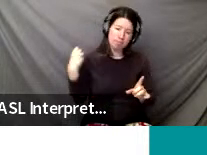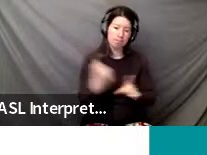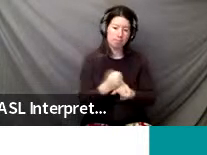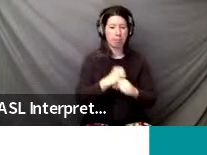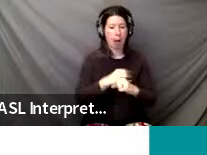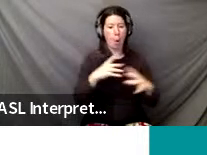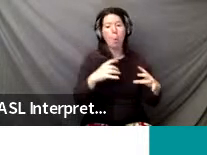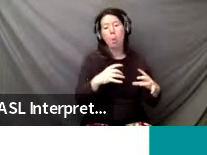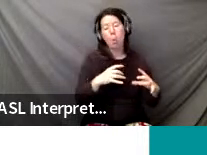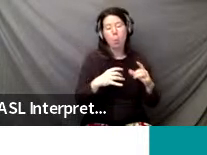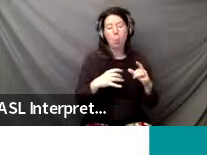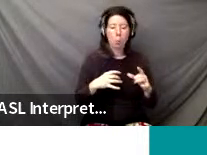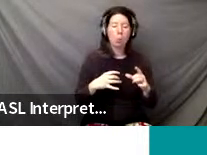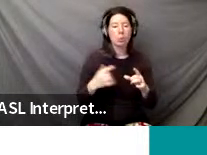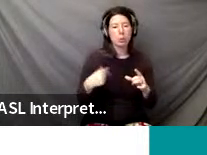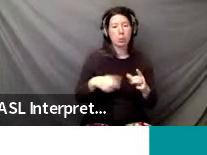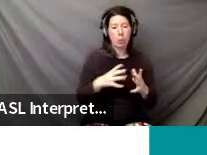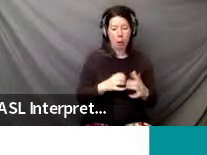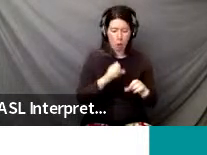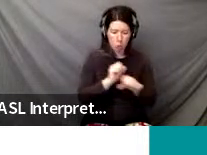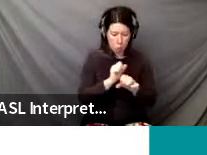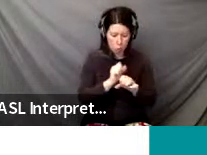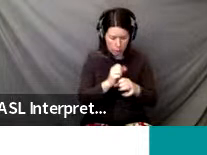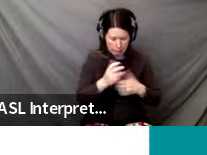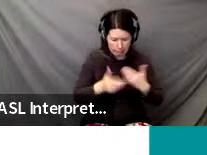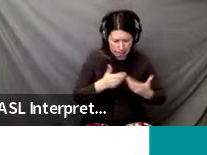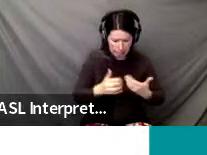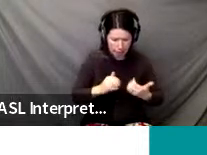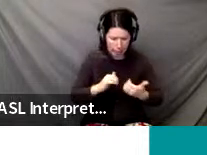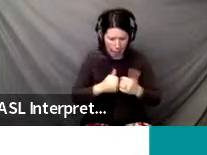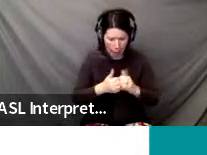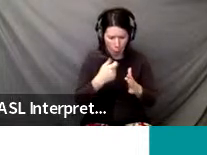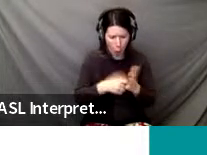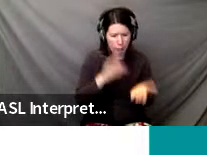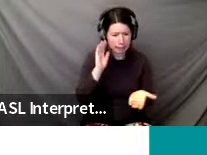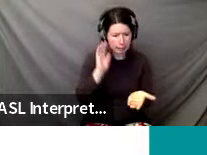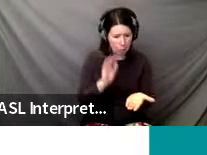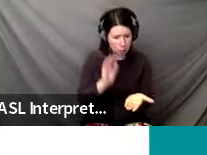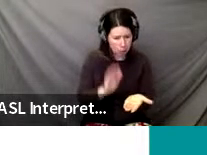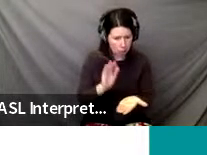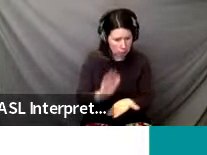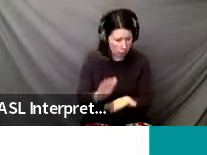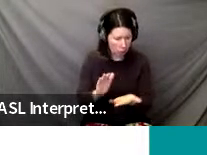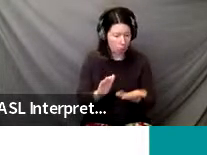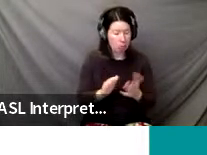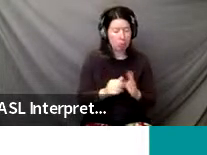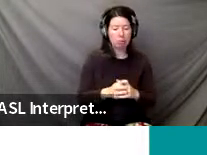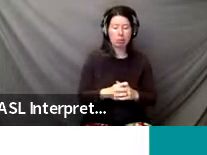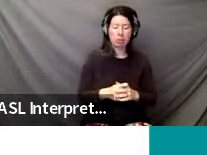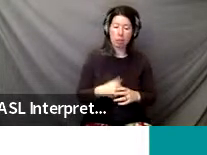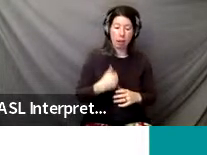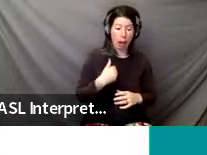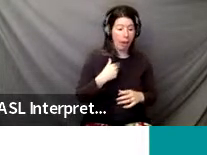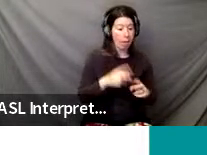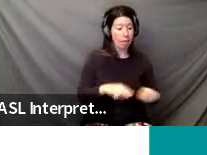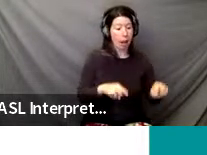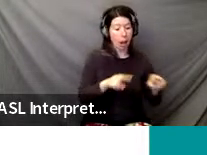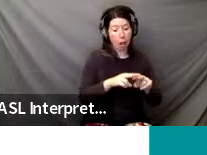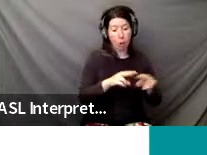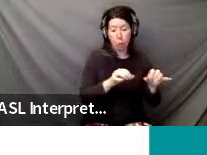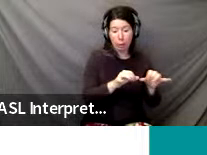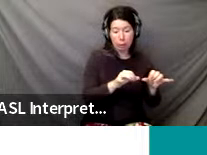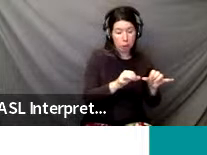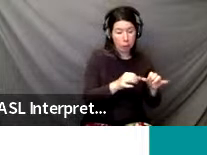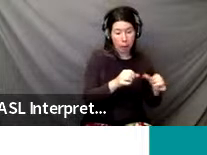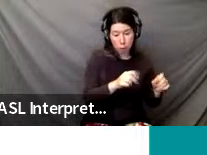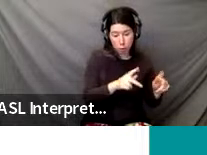on ways to, minimize the cost. Are there value engineering opportunities or design innovations